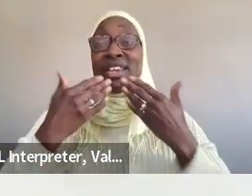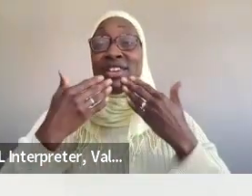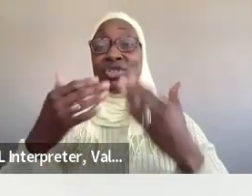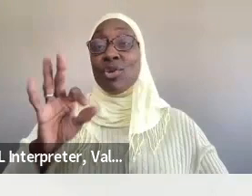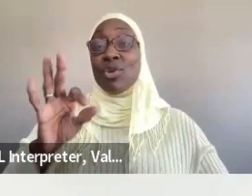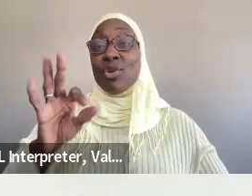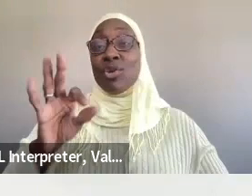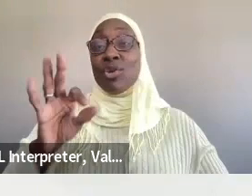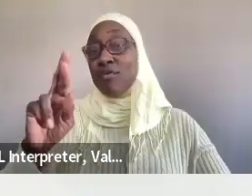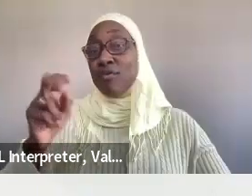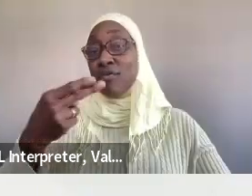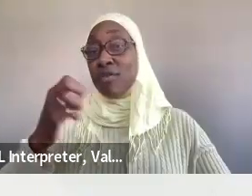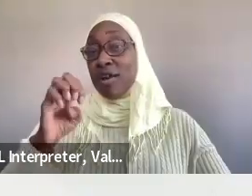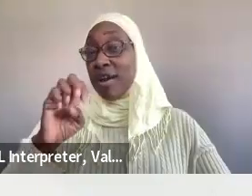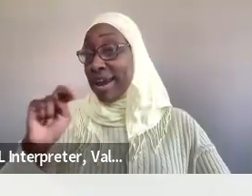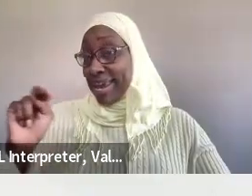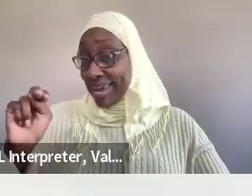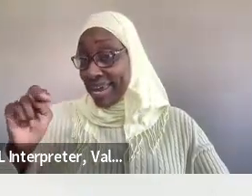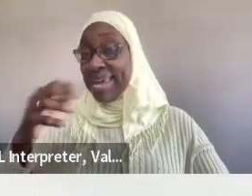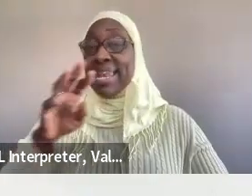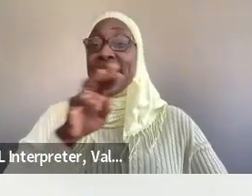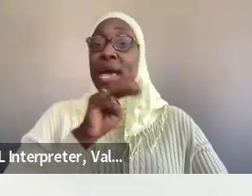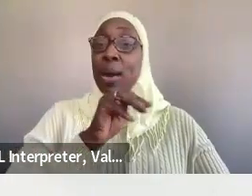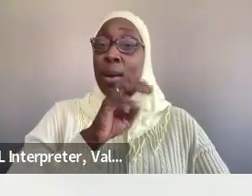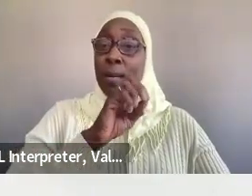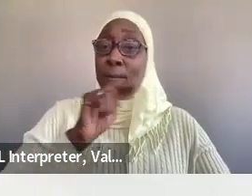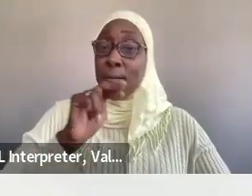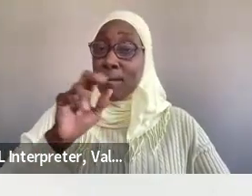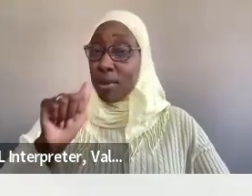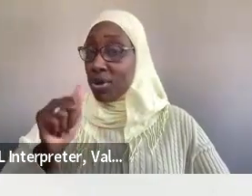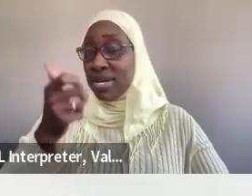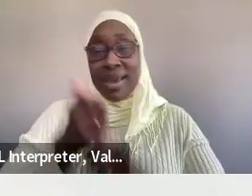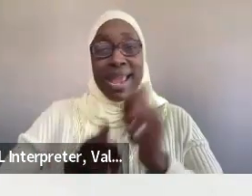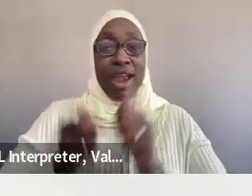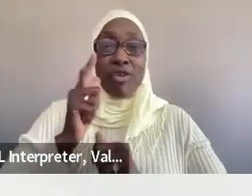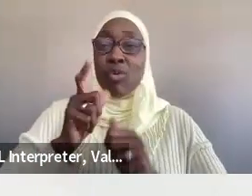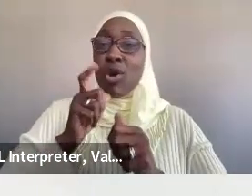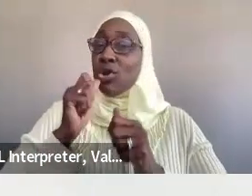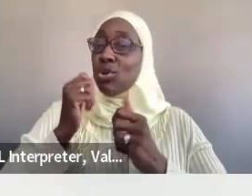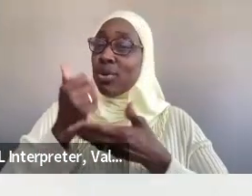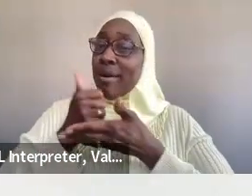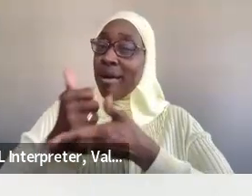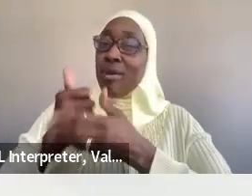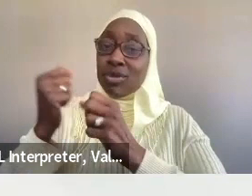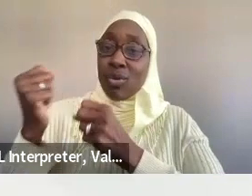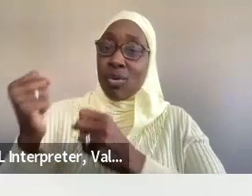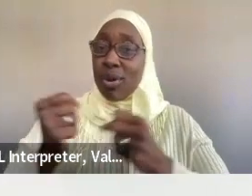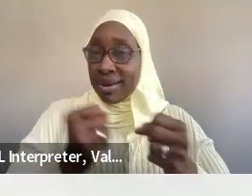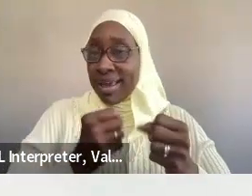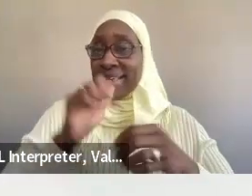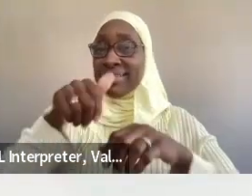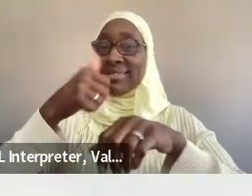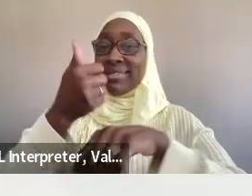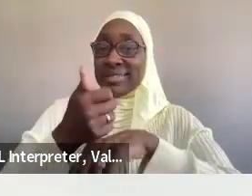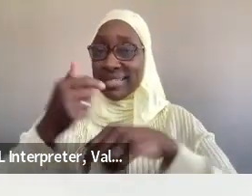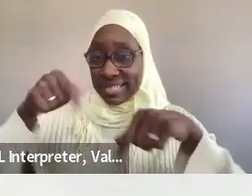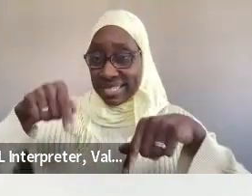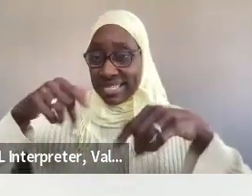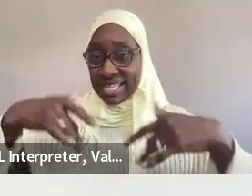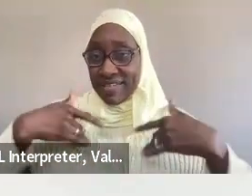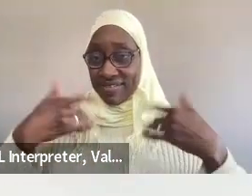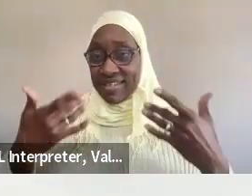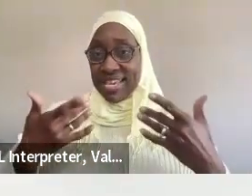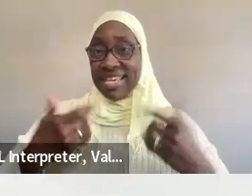and Mona, everyone at Allied, for organizing this event with us, for hosting us here at Northeastern. So as Farheen said,